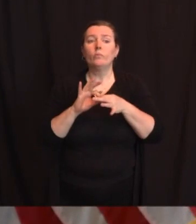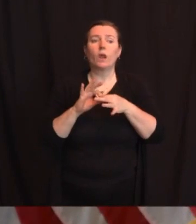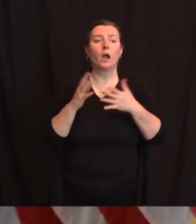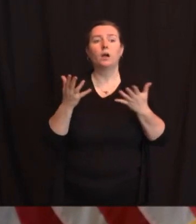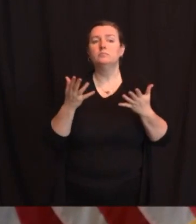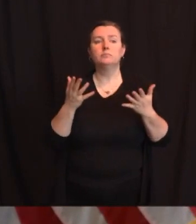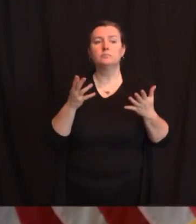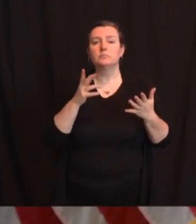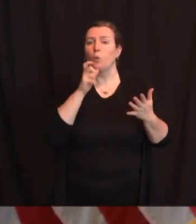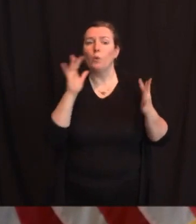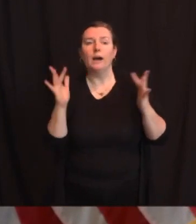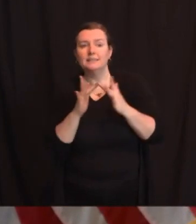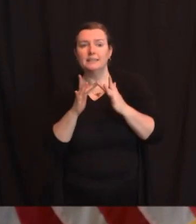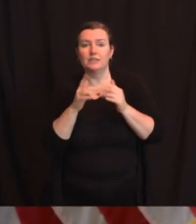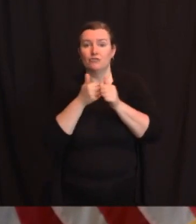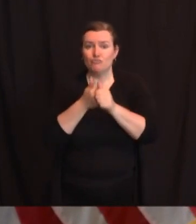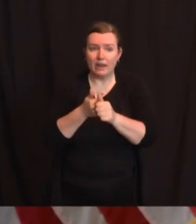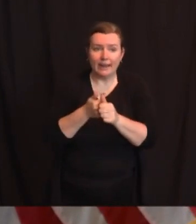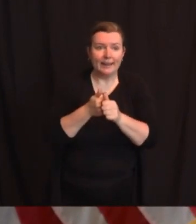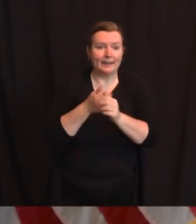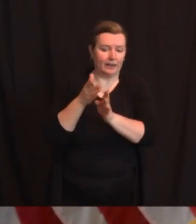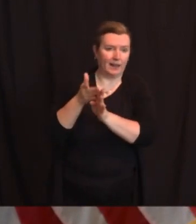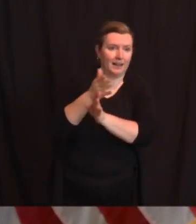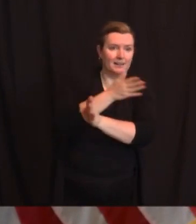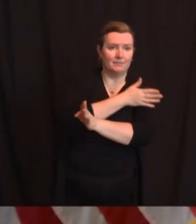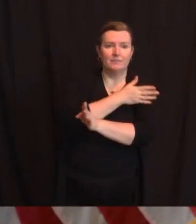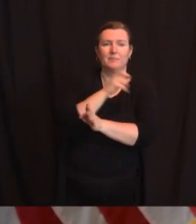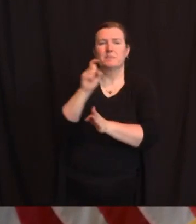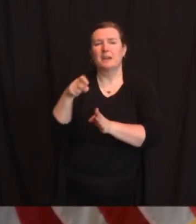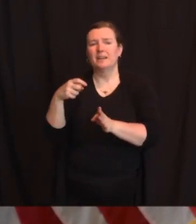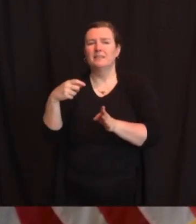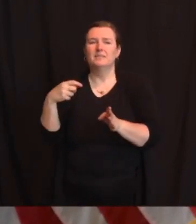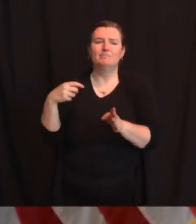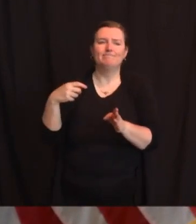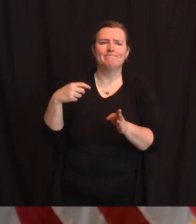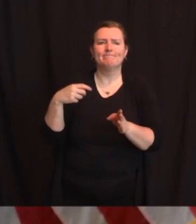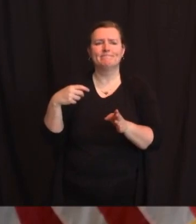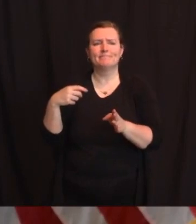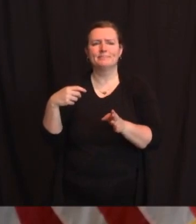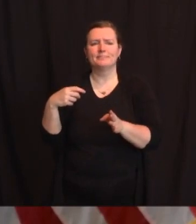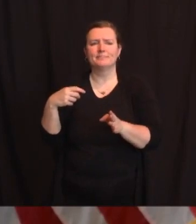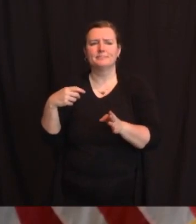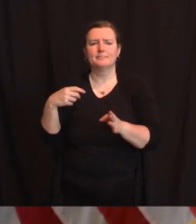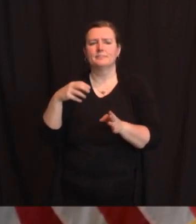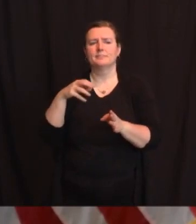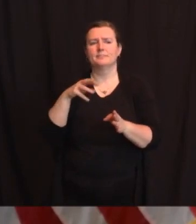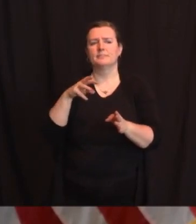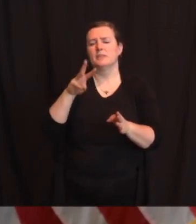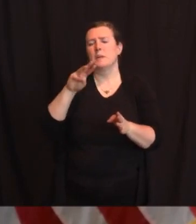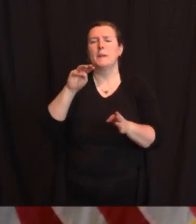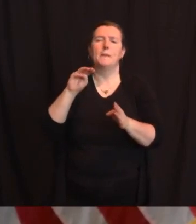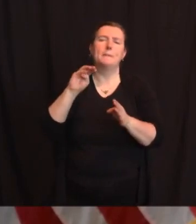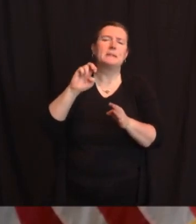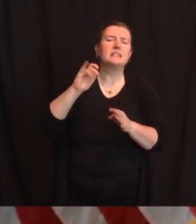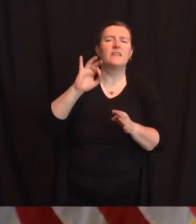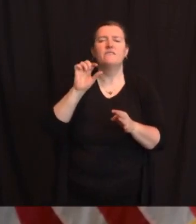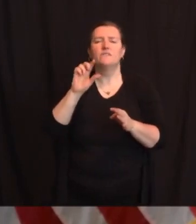that means. But before you hand it off, I just would say on antibodies, it's the alluring test that we